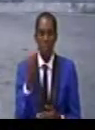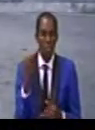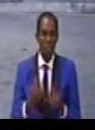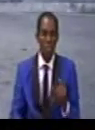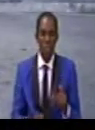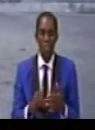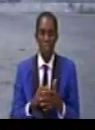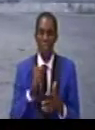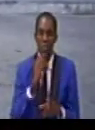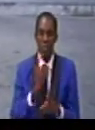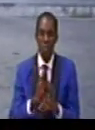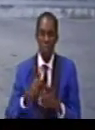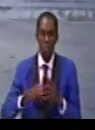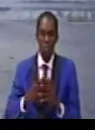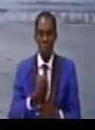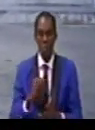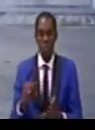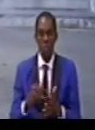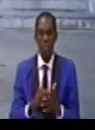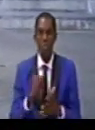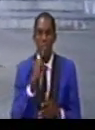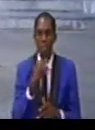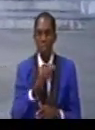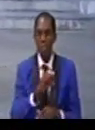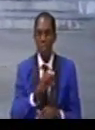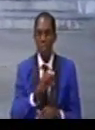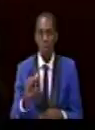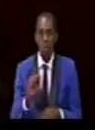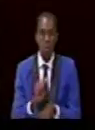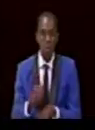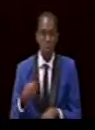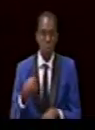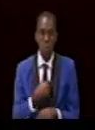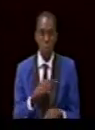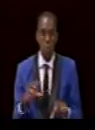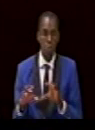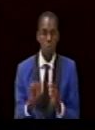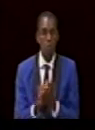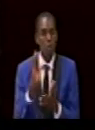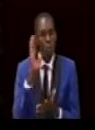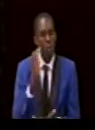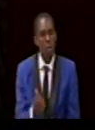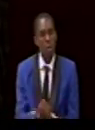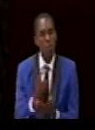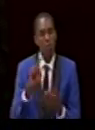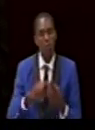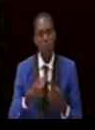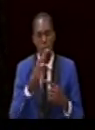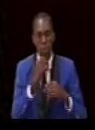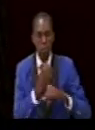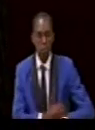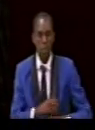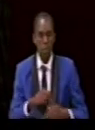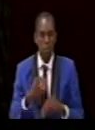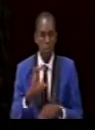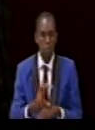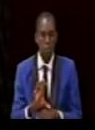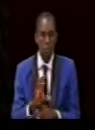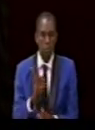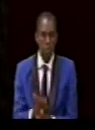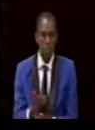follow up, is a walk with you that will help them to become preserved in the church, conserved in the